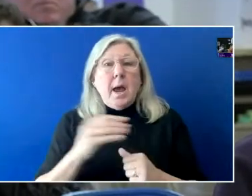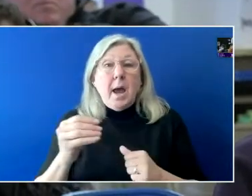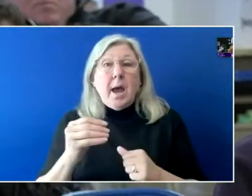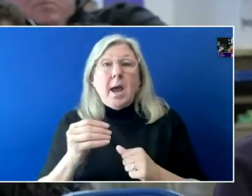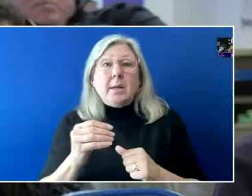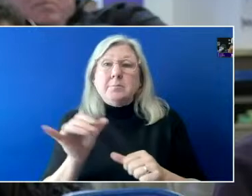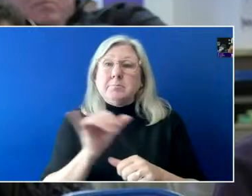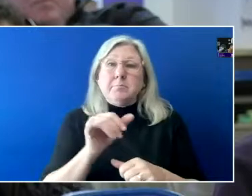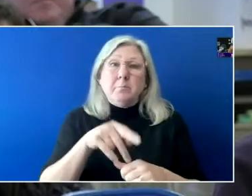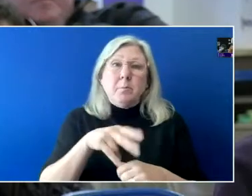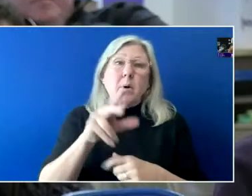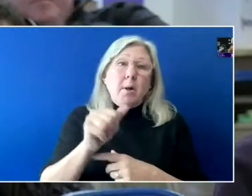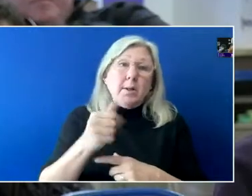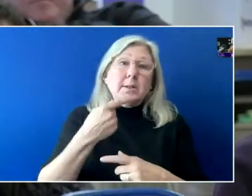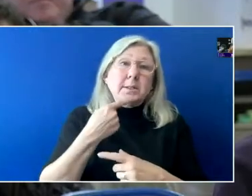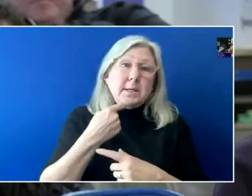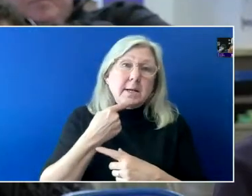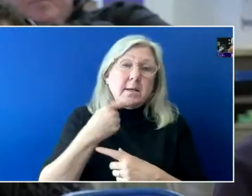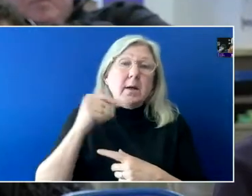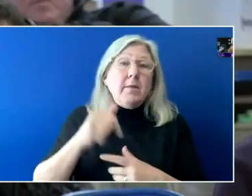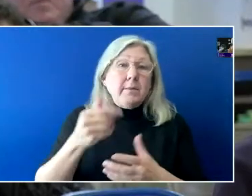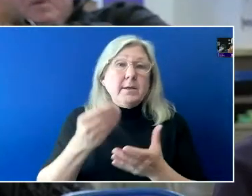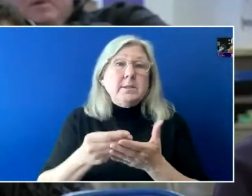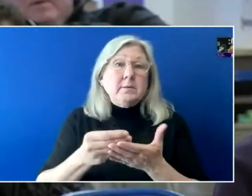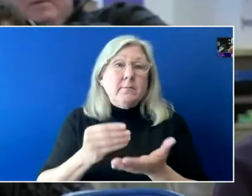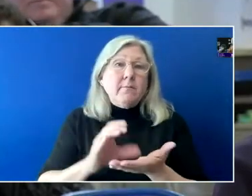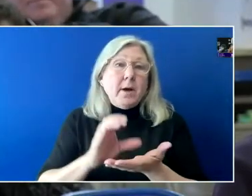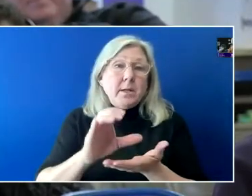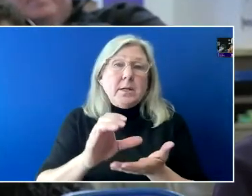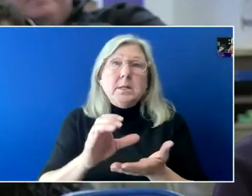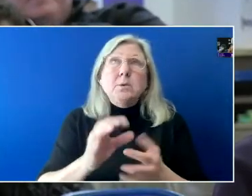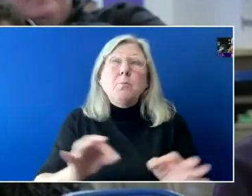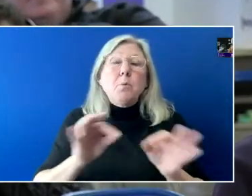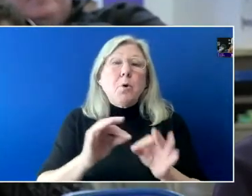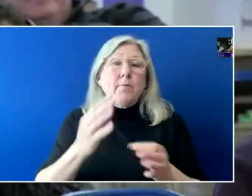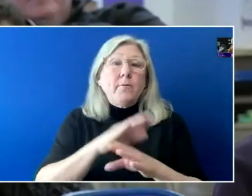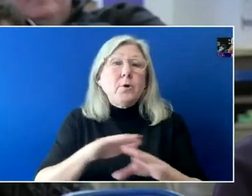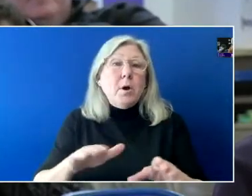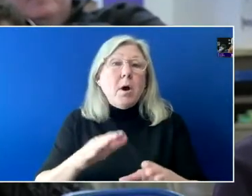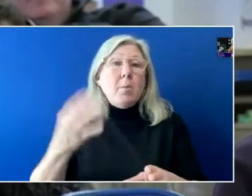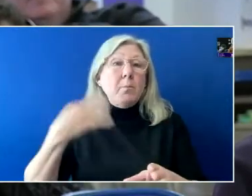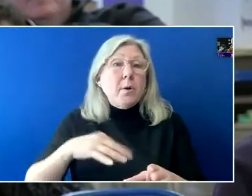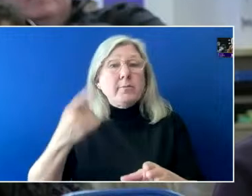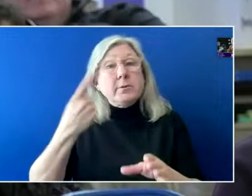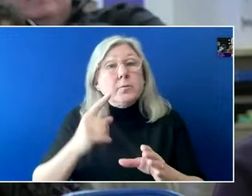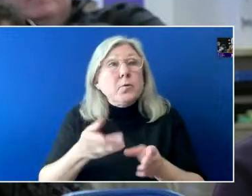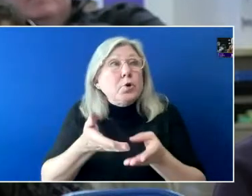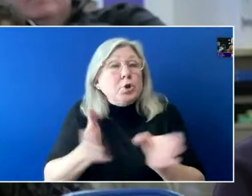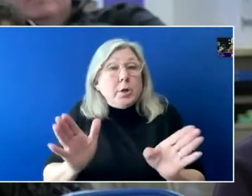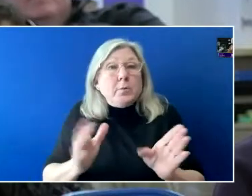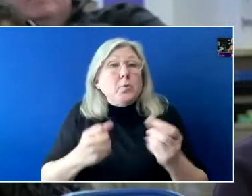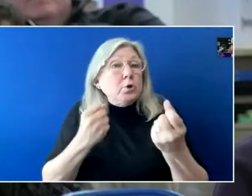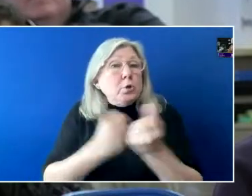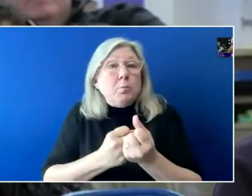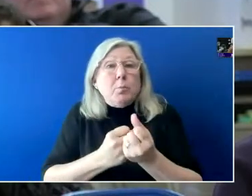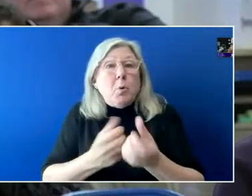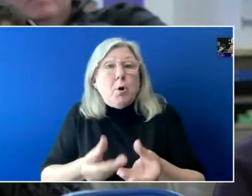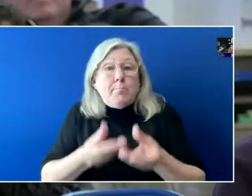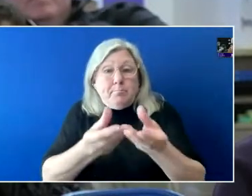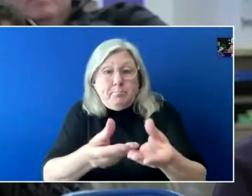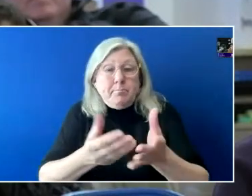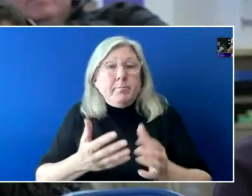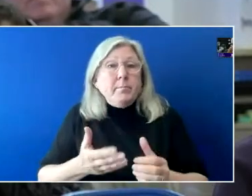that this funding is really important to nonprofits because it's for General support that allows um our local